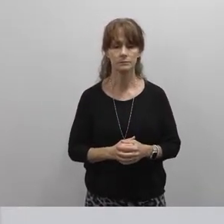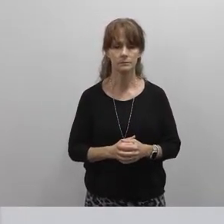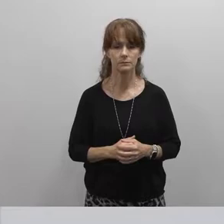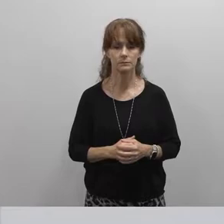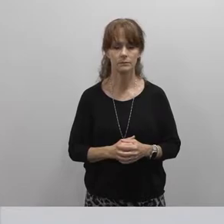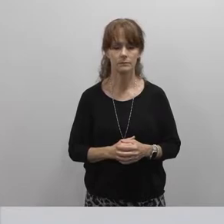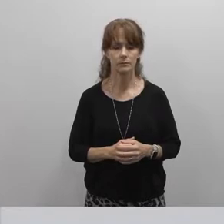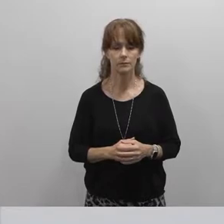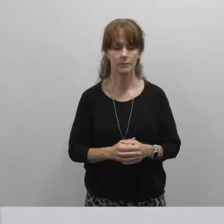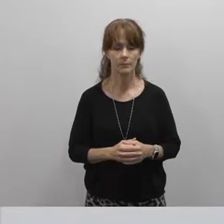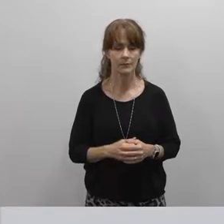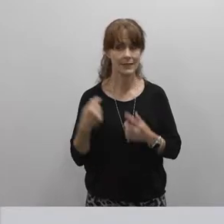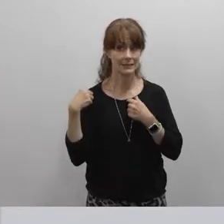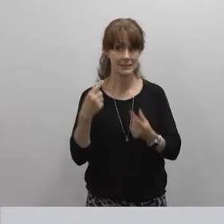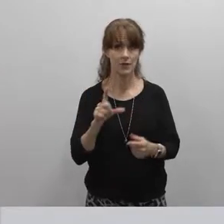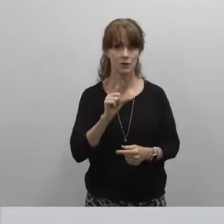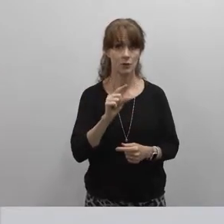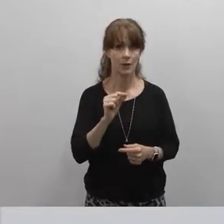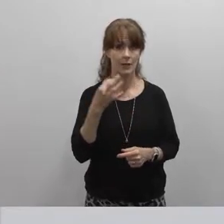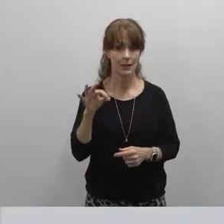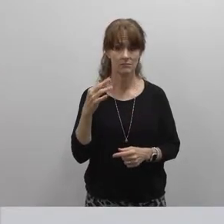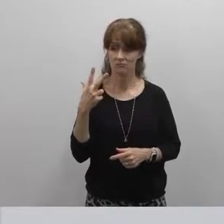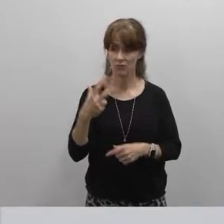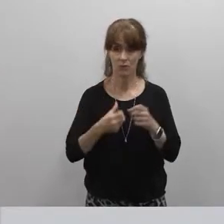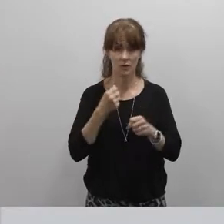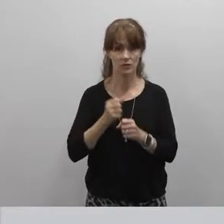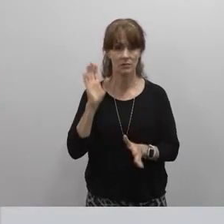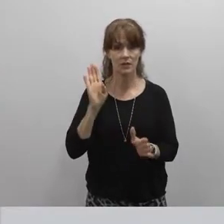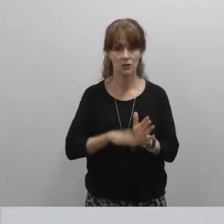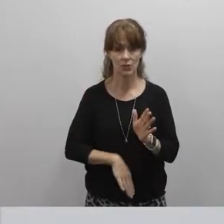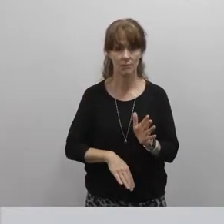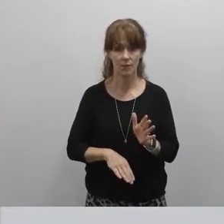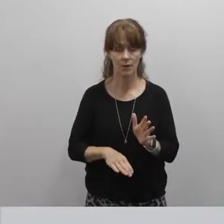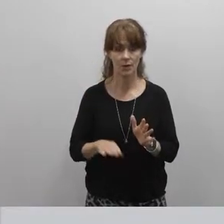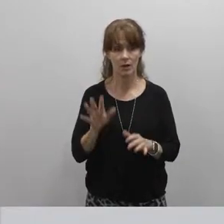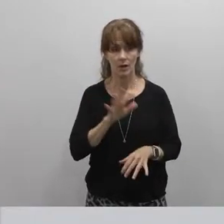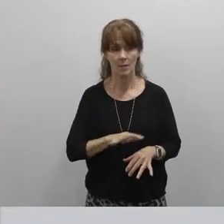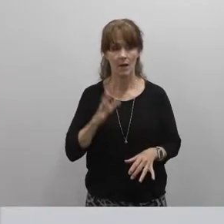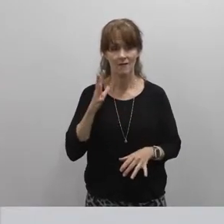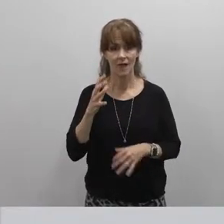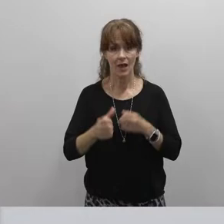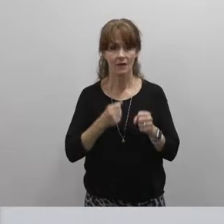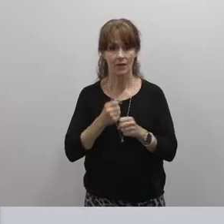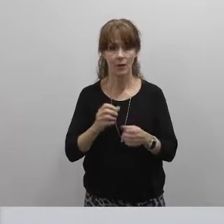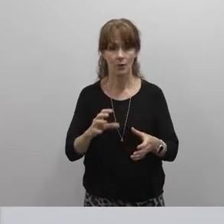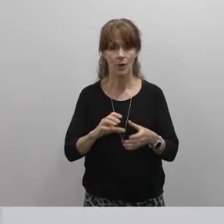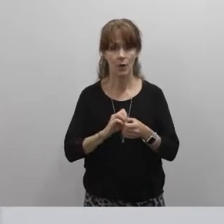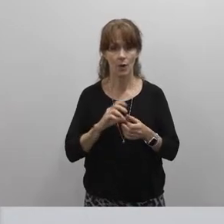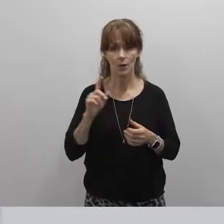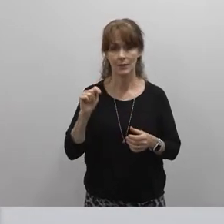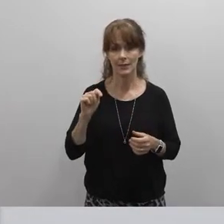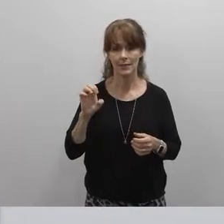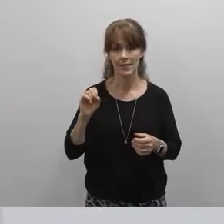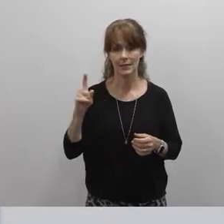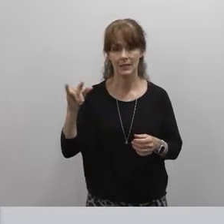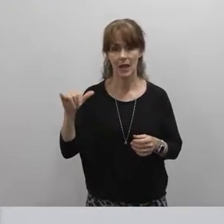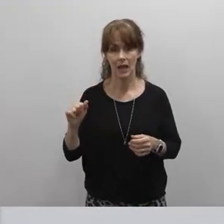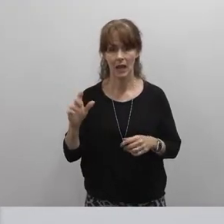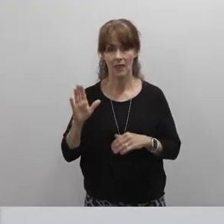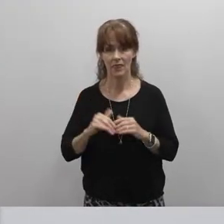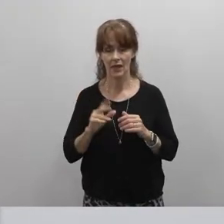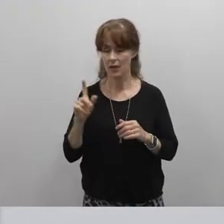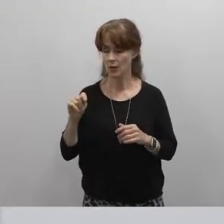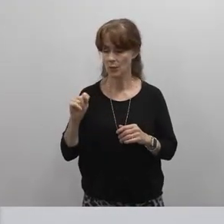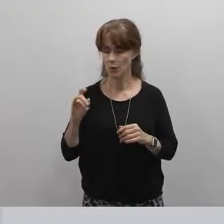since 2019, for 3 years, it's been cheaper over just 5 years to own a Tesla Model 3 than a Toyota